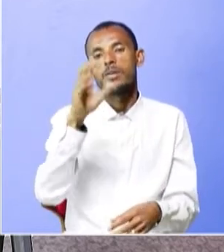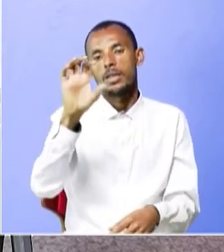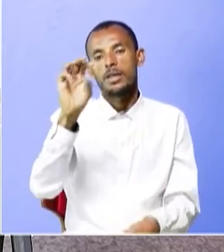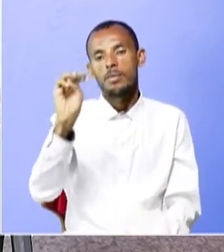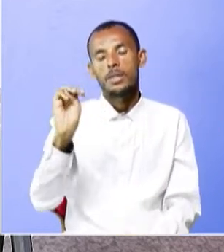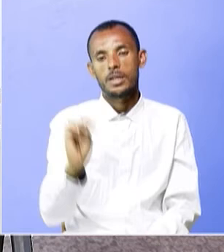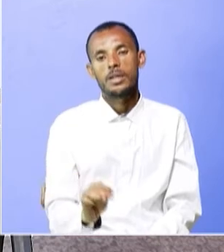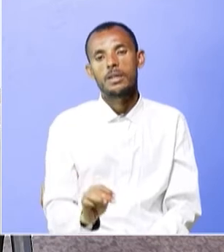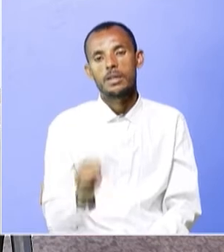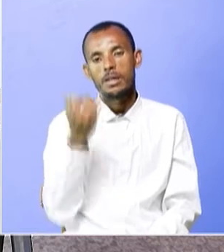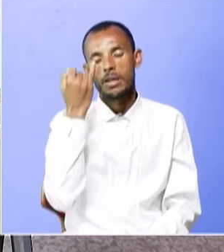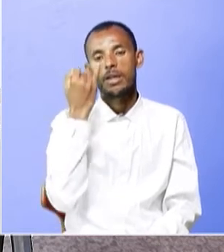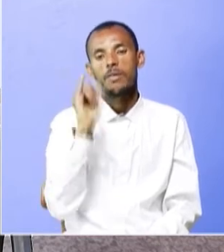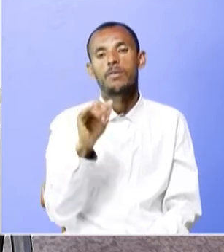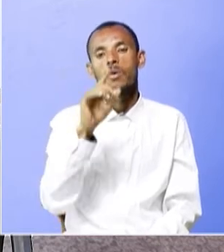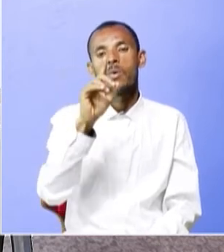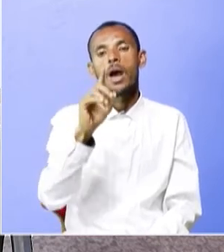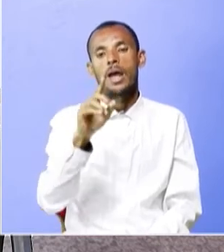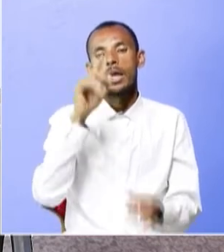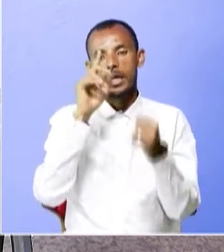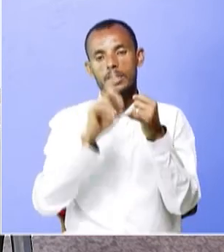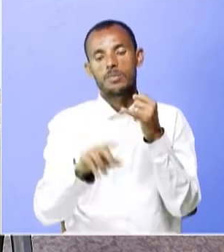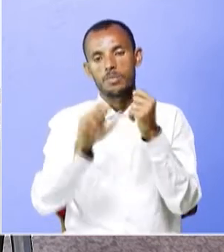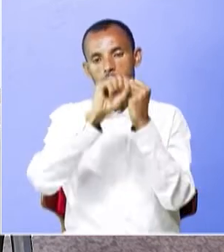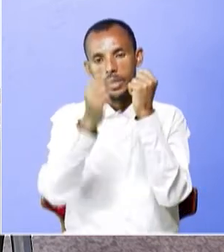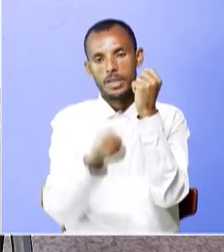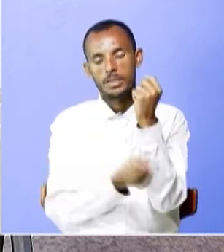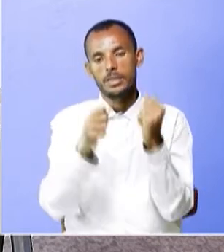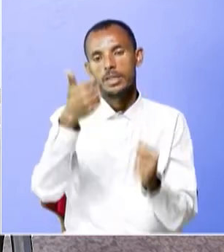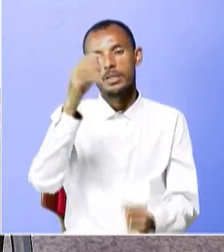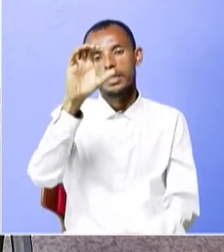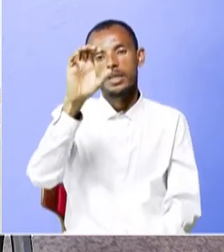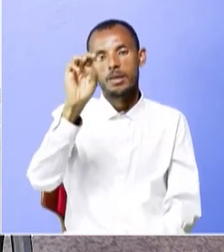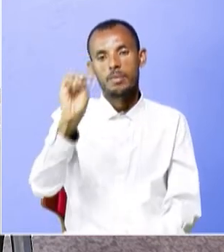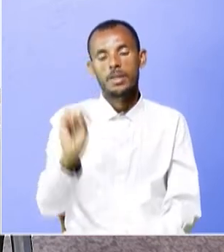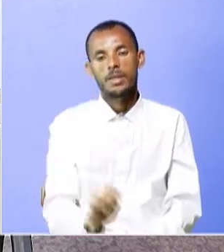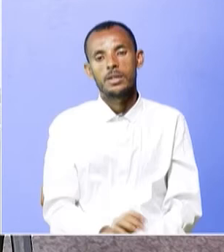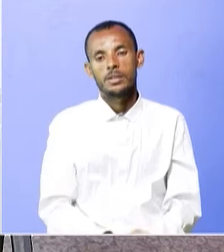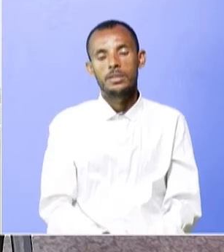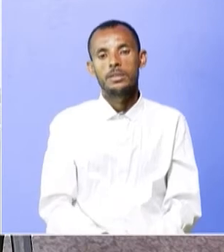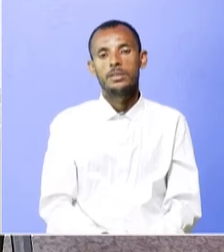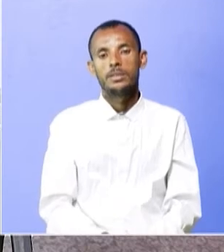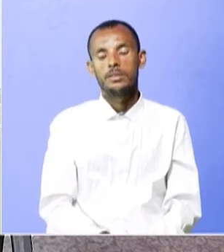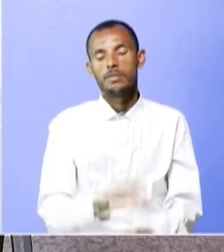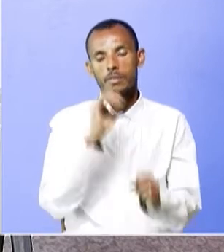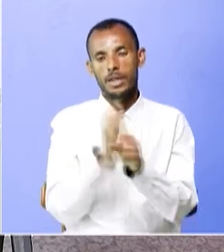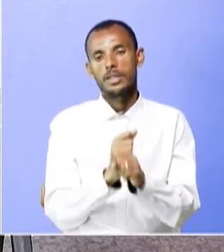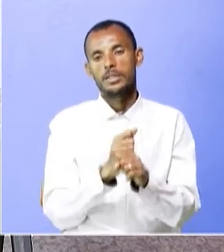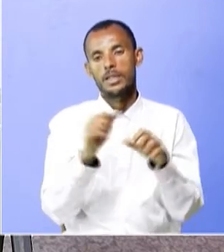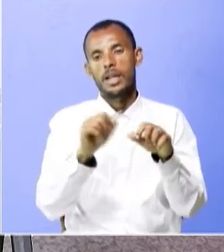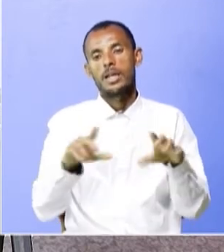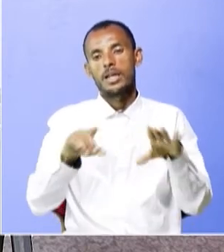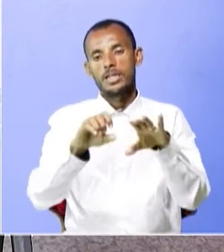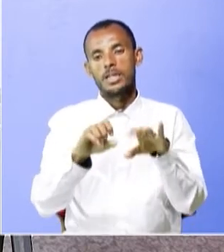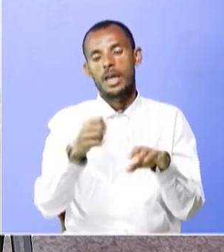centimeter. If one edge of the base is 10 centimeter, then find the lateral